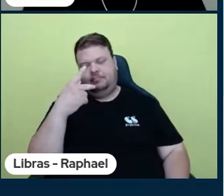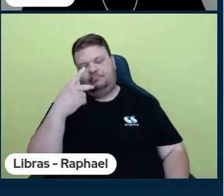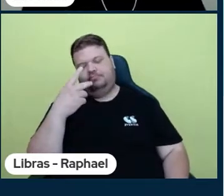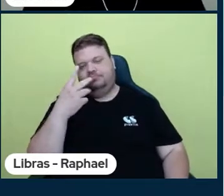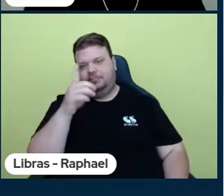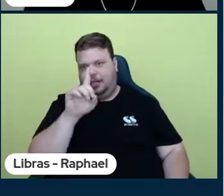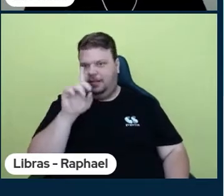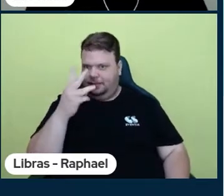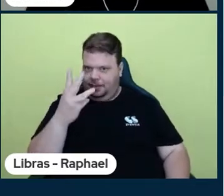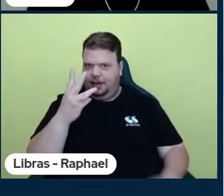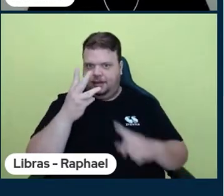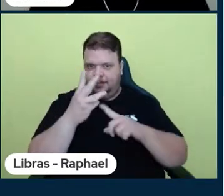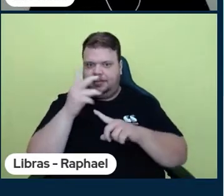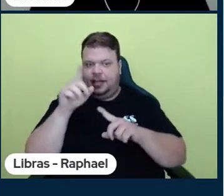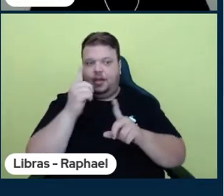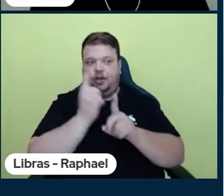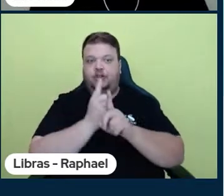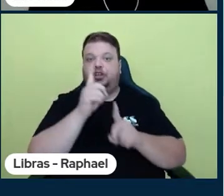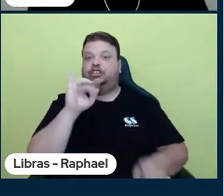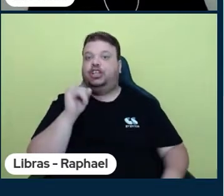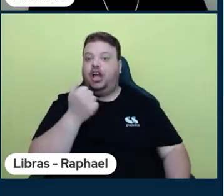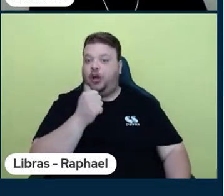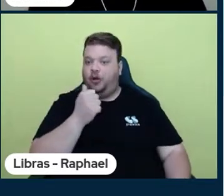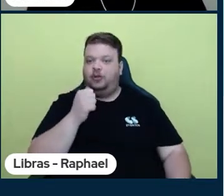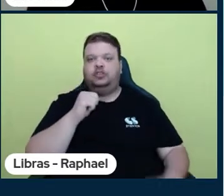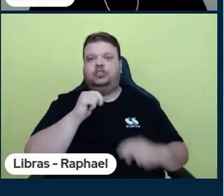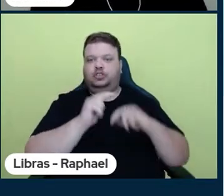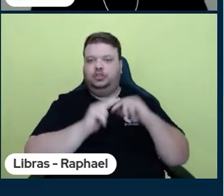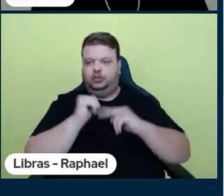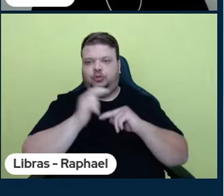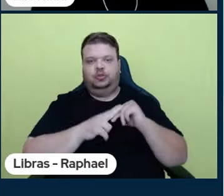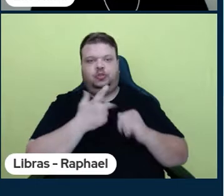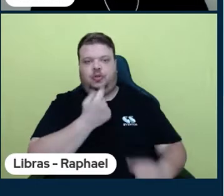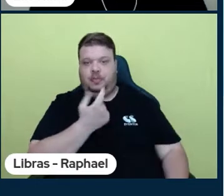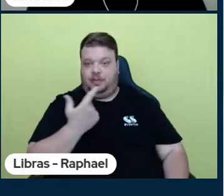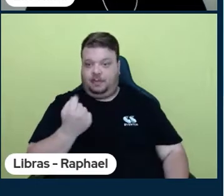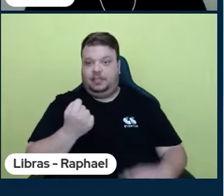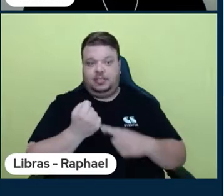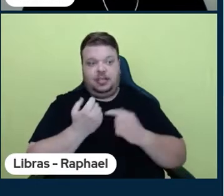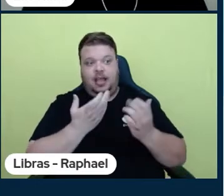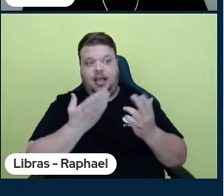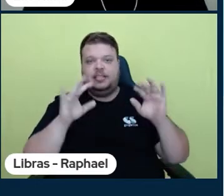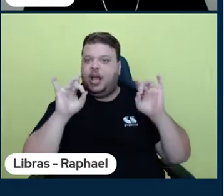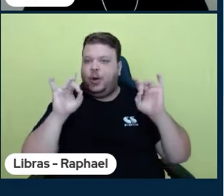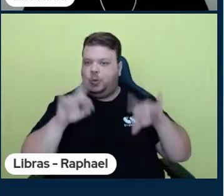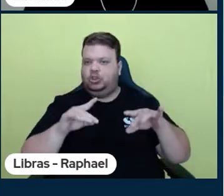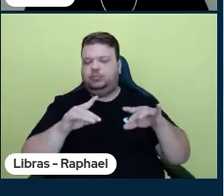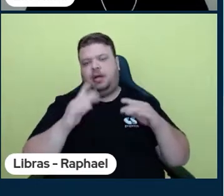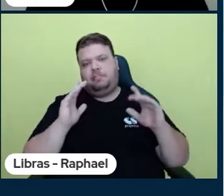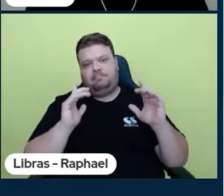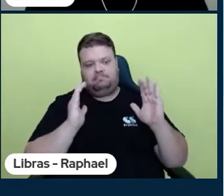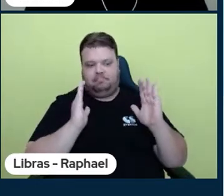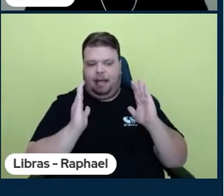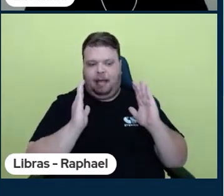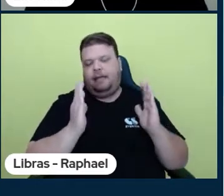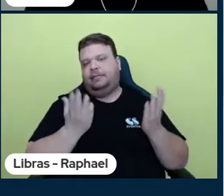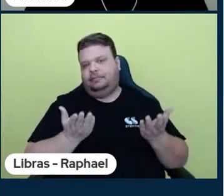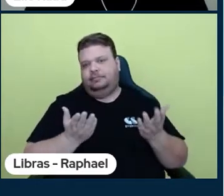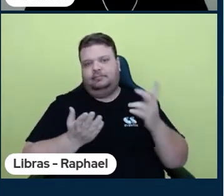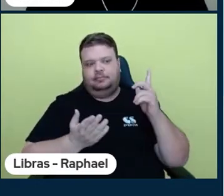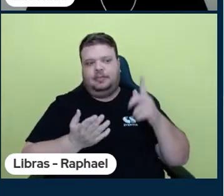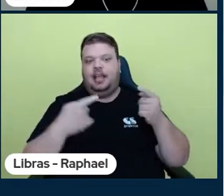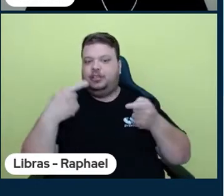futuristic discussion, and the user asks Google or asks the bot, could you tell me more about